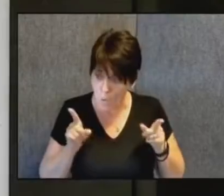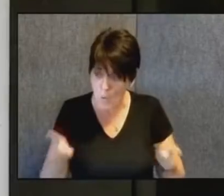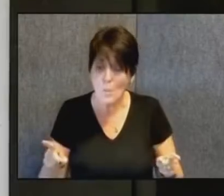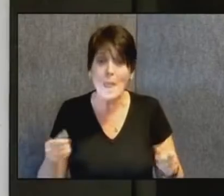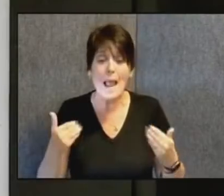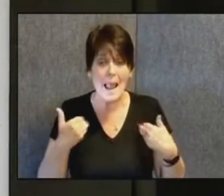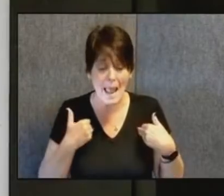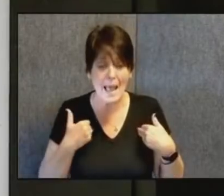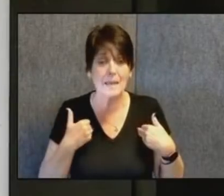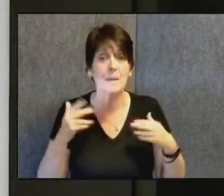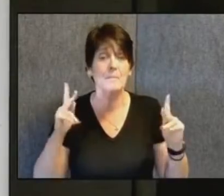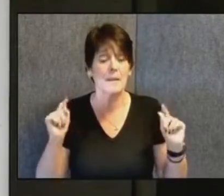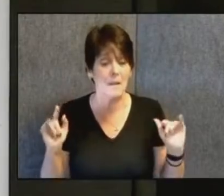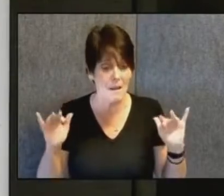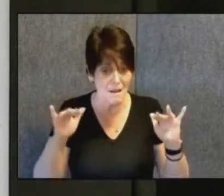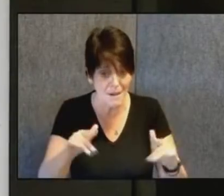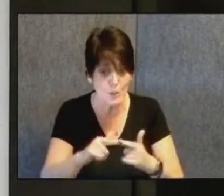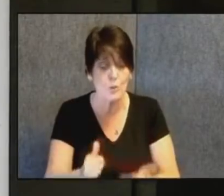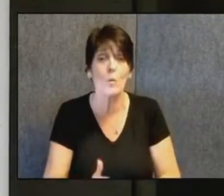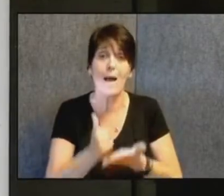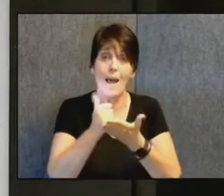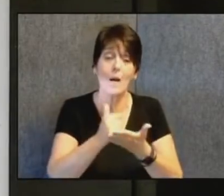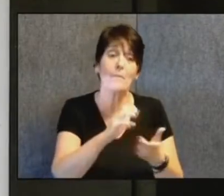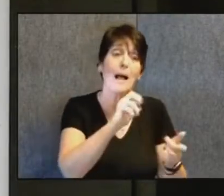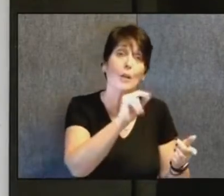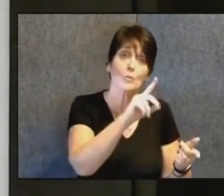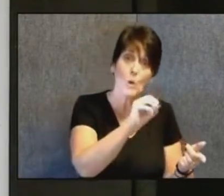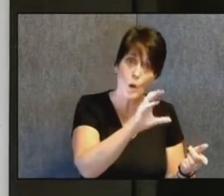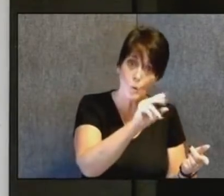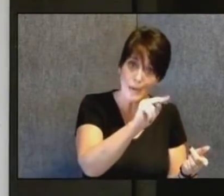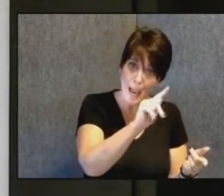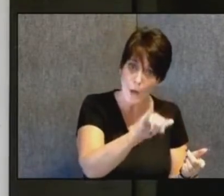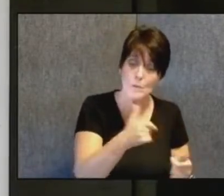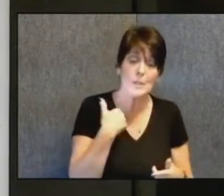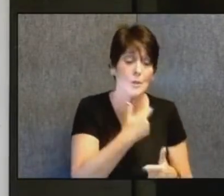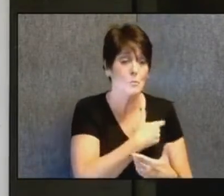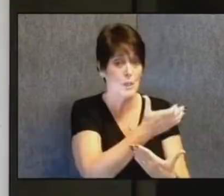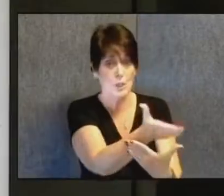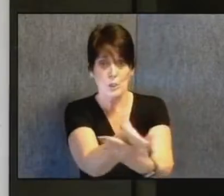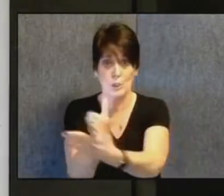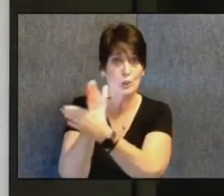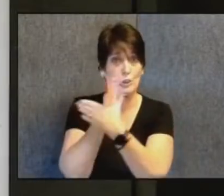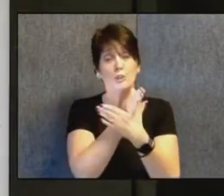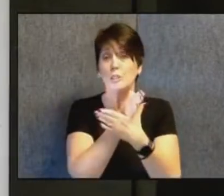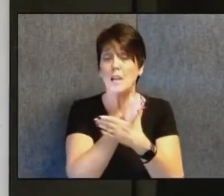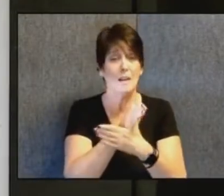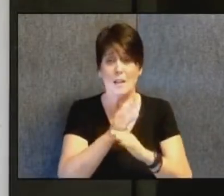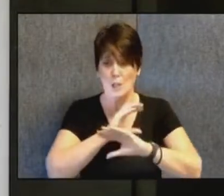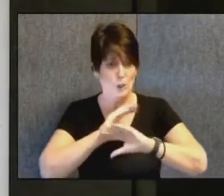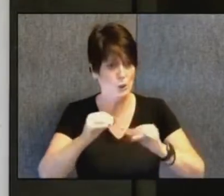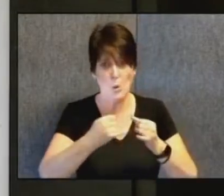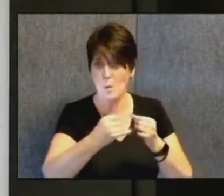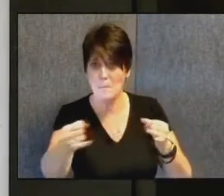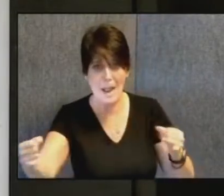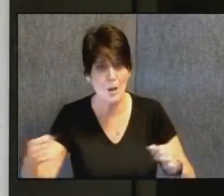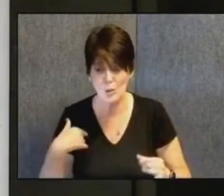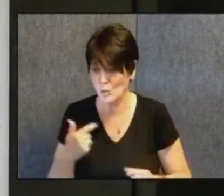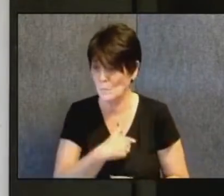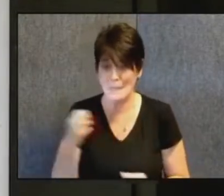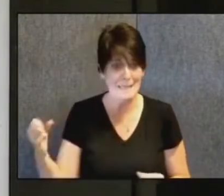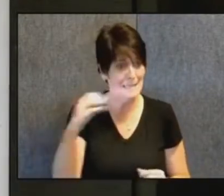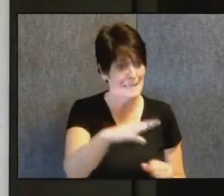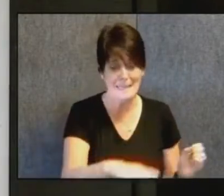resources that responded to it. In El Dorado County, we have a mutual shared system that there's no boundary. We send resources